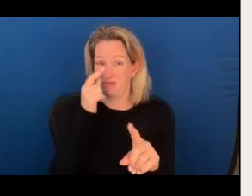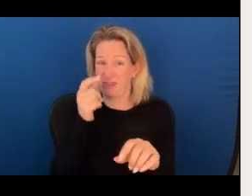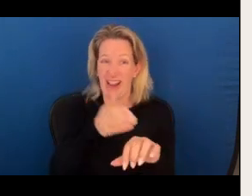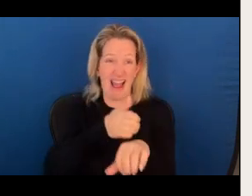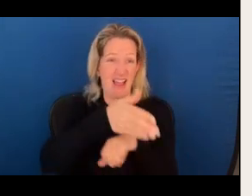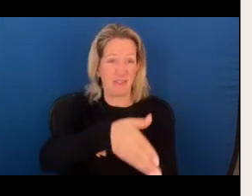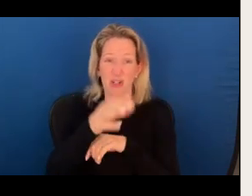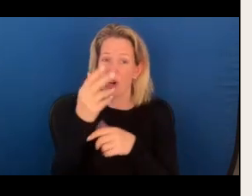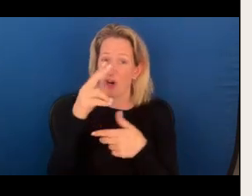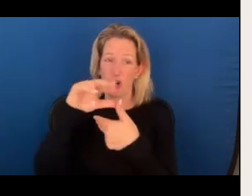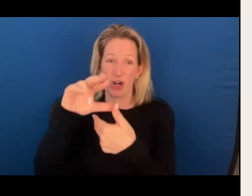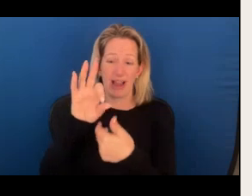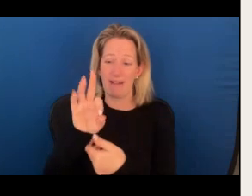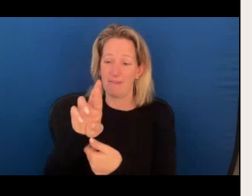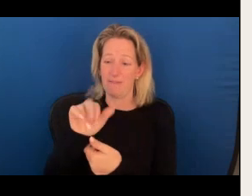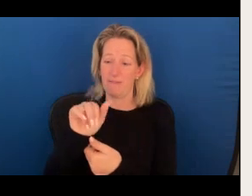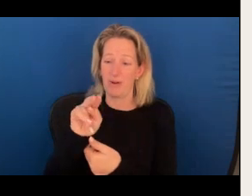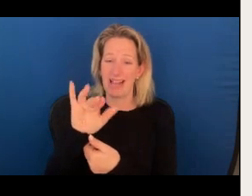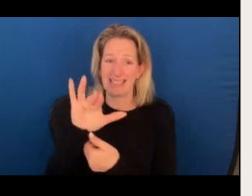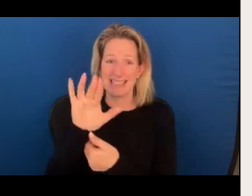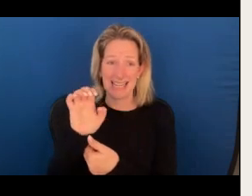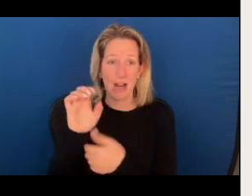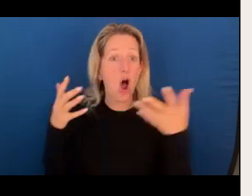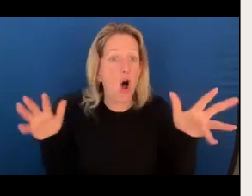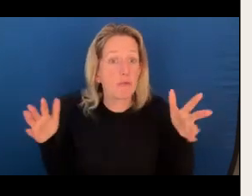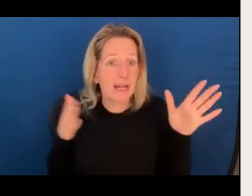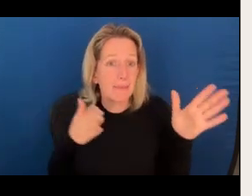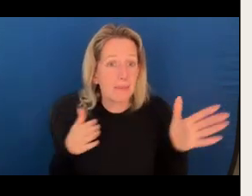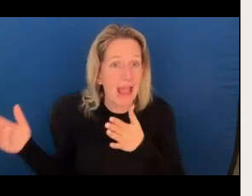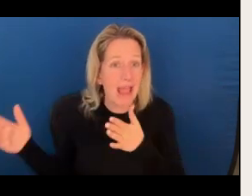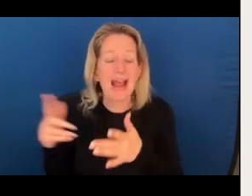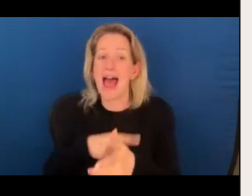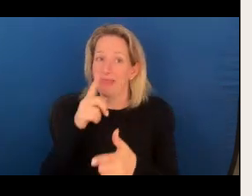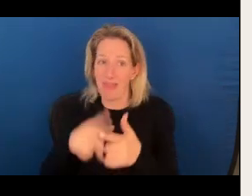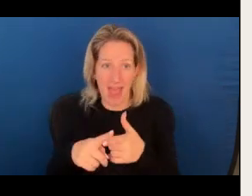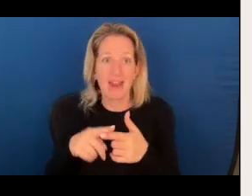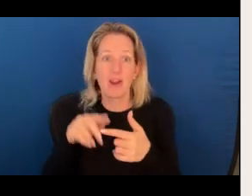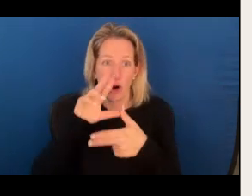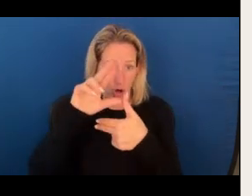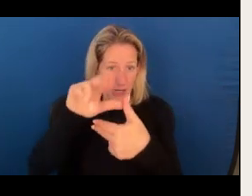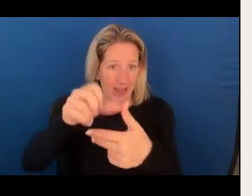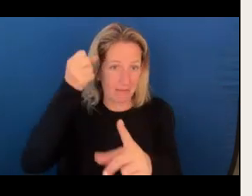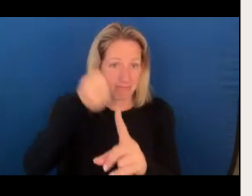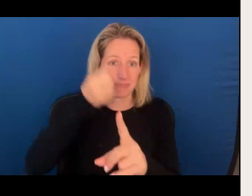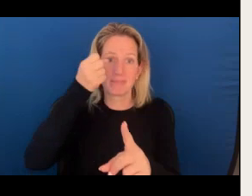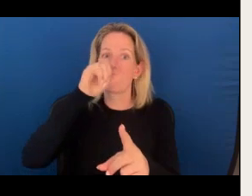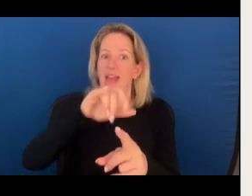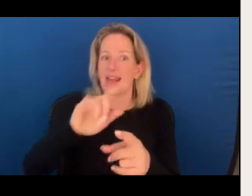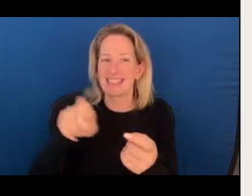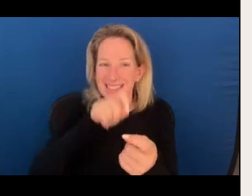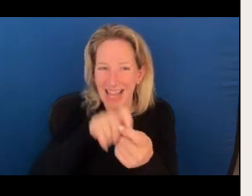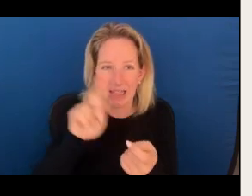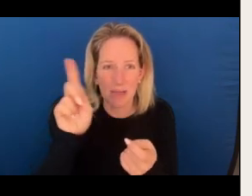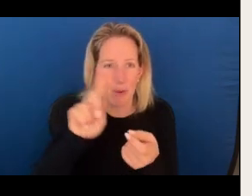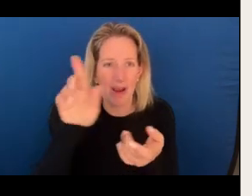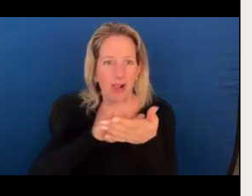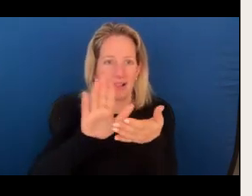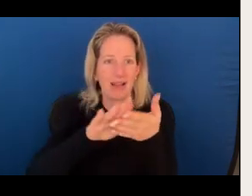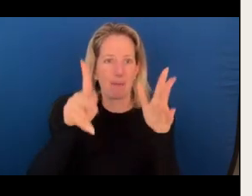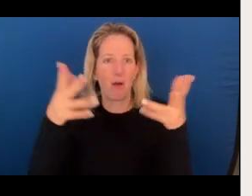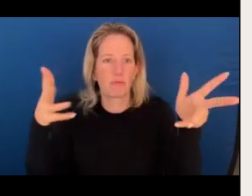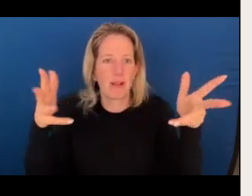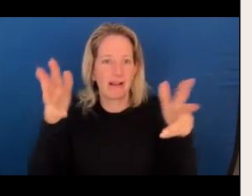It was already planned. And then Hurricane Francine, the eye came through Cocodrie, and that's where the cleanup was. And so, but we're